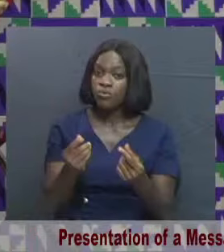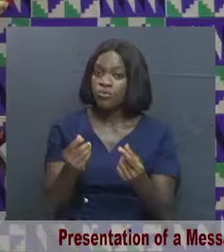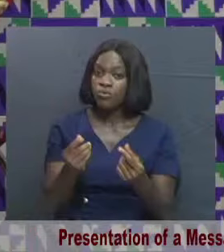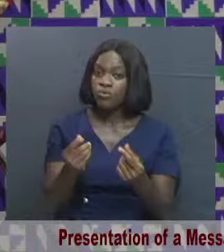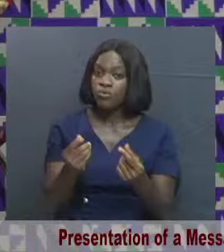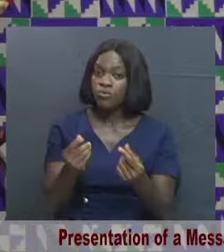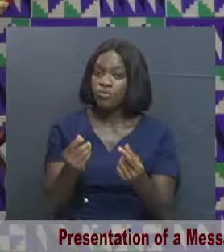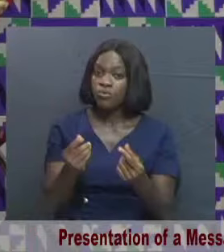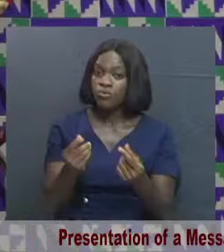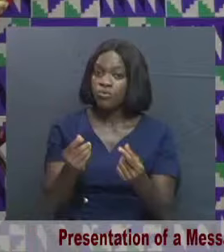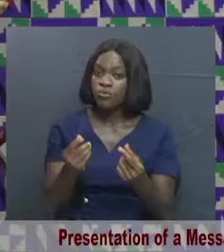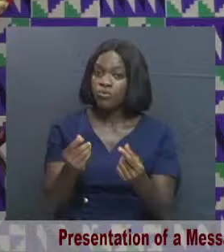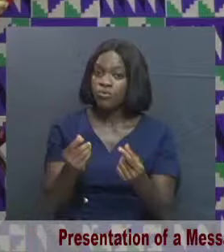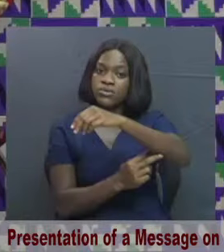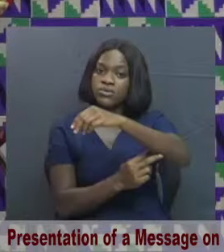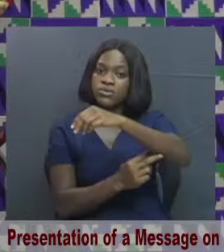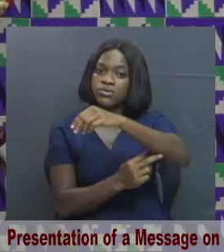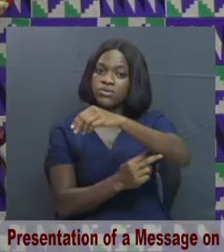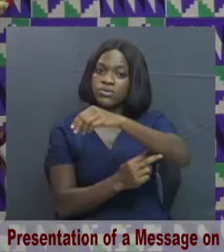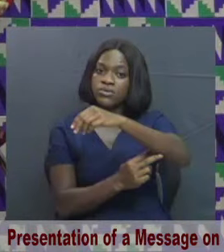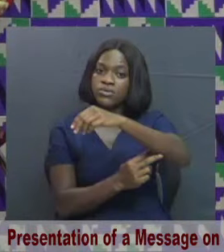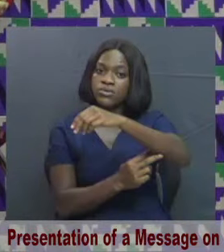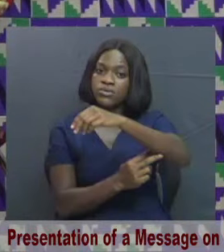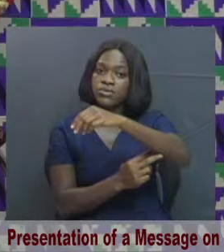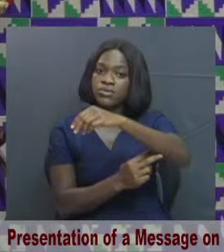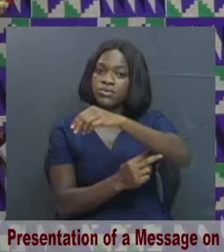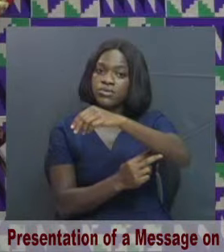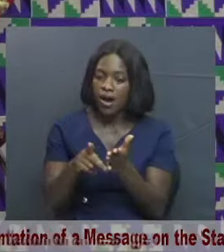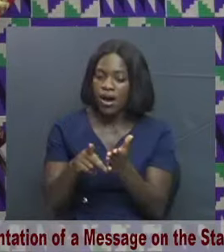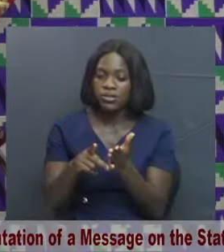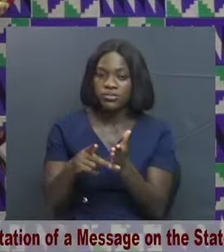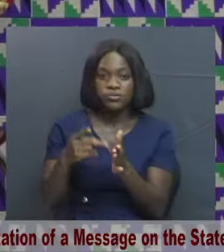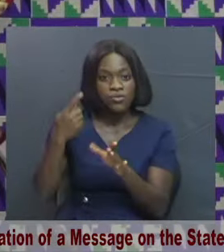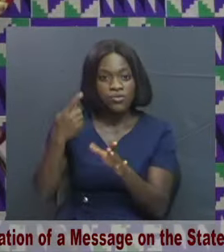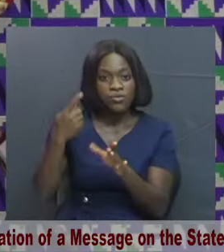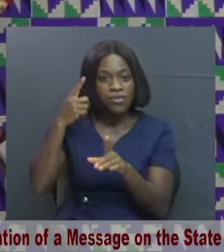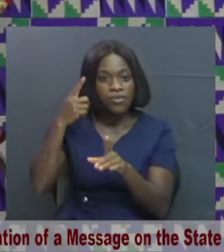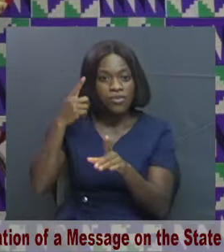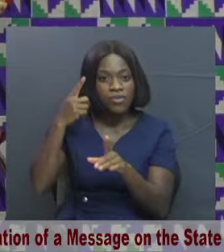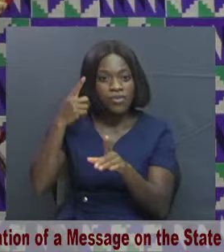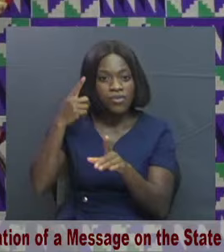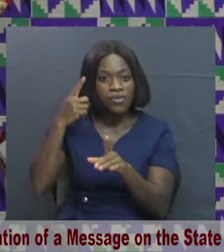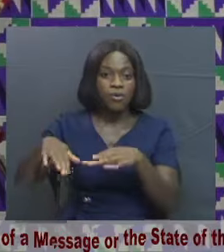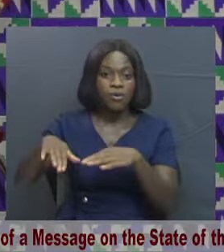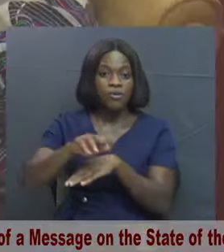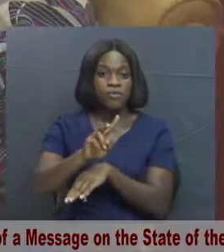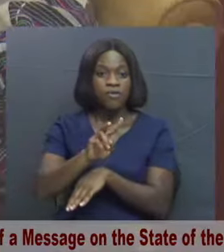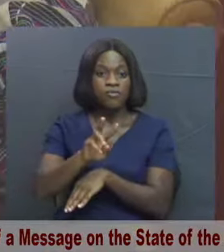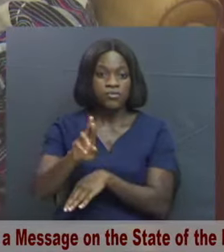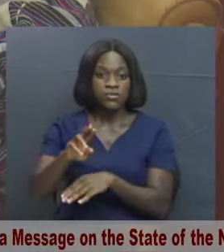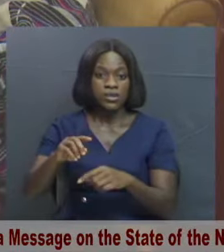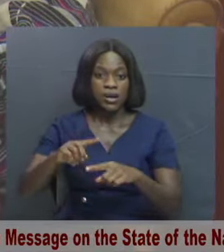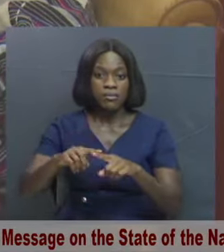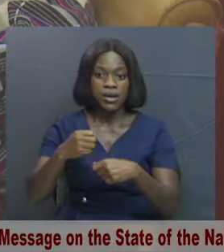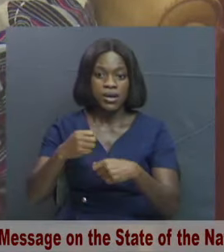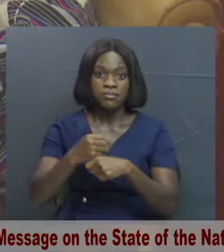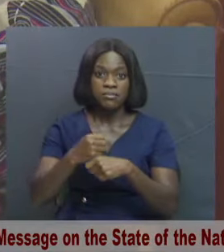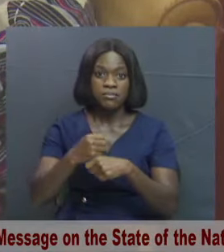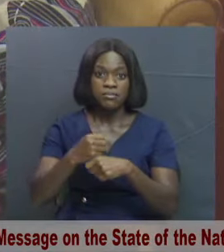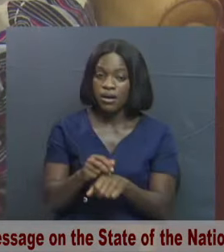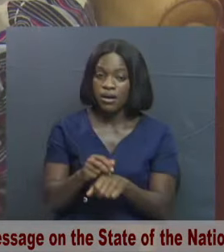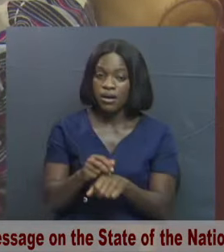Bridge which was not a part of the original contract across the Vault to make the journey more